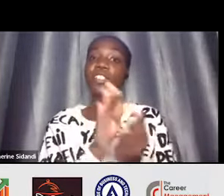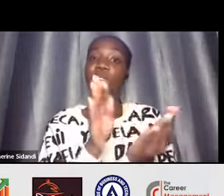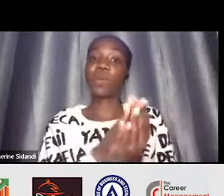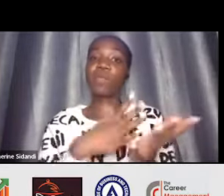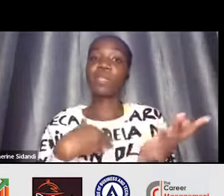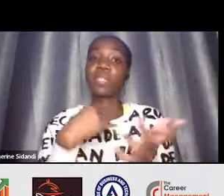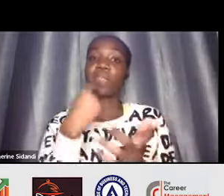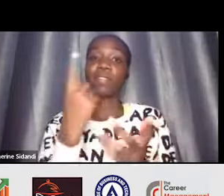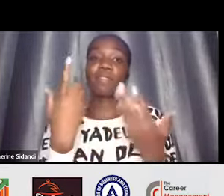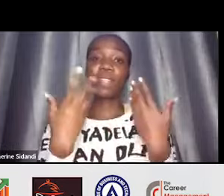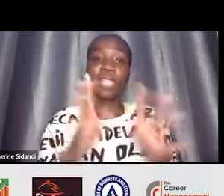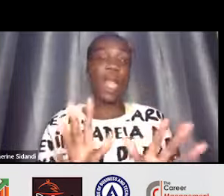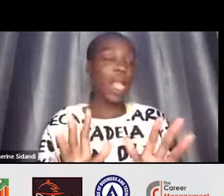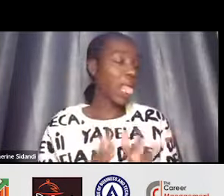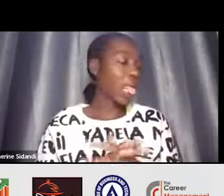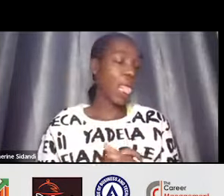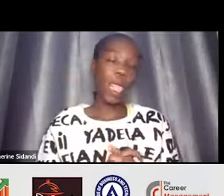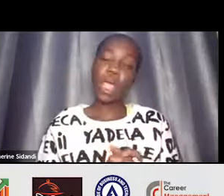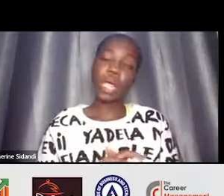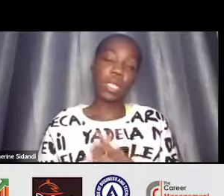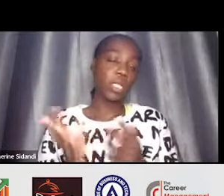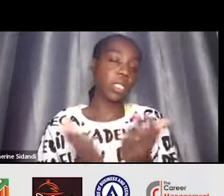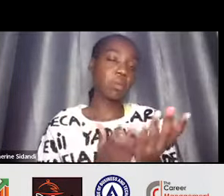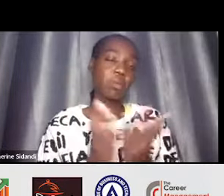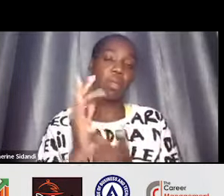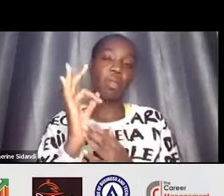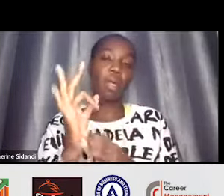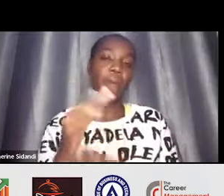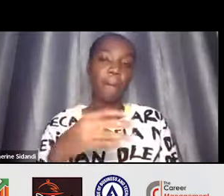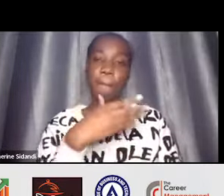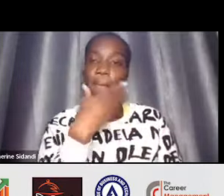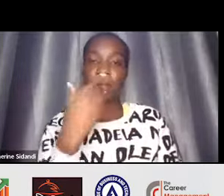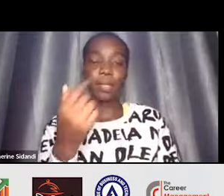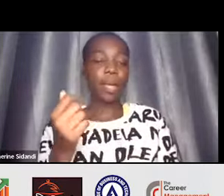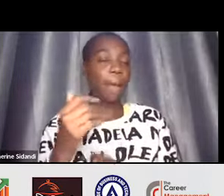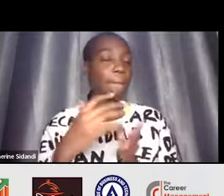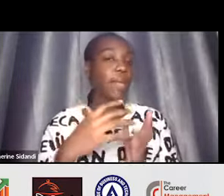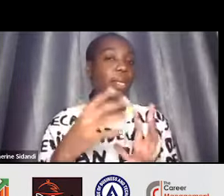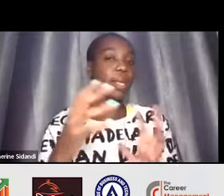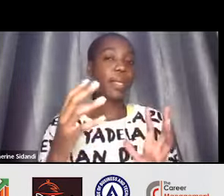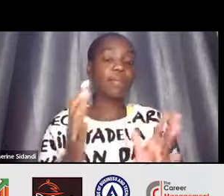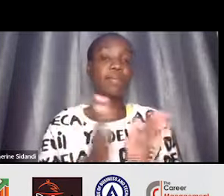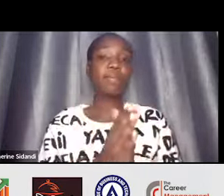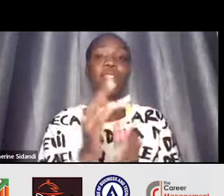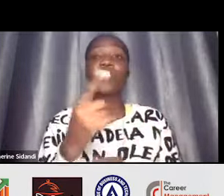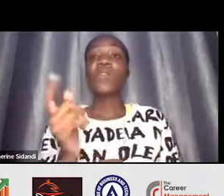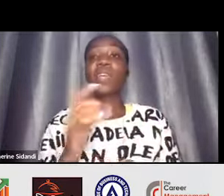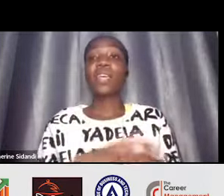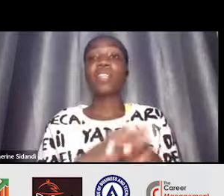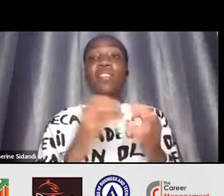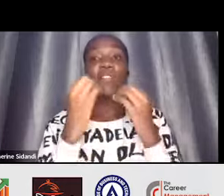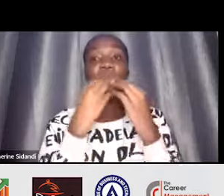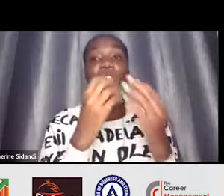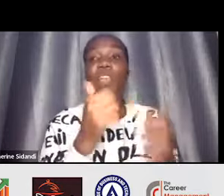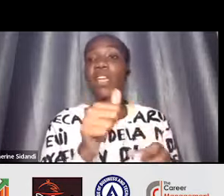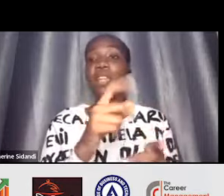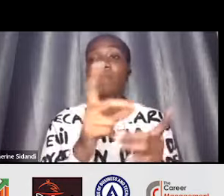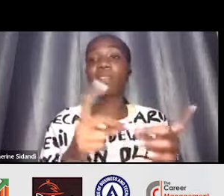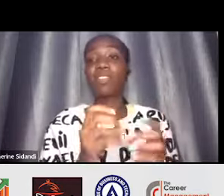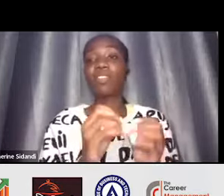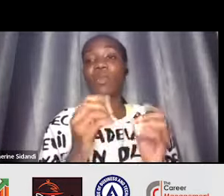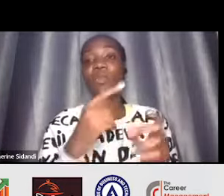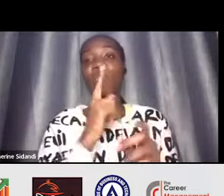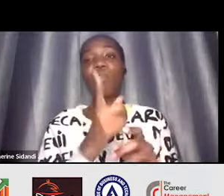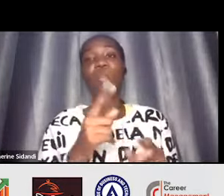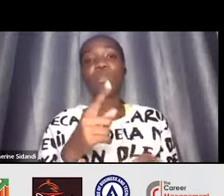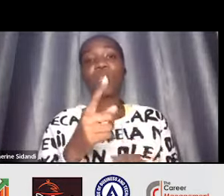is better, bigger, and you guys, you cannot get this information anywhere else. So keep praying for us and keep praying that the